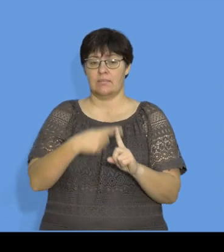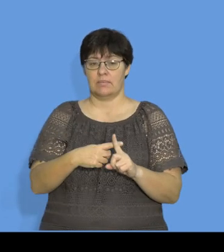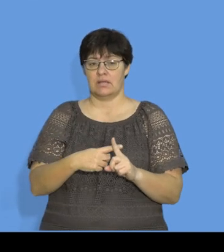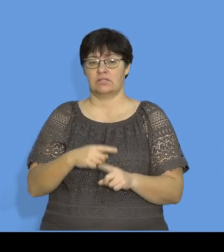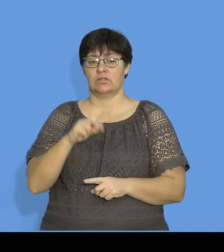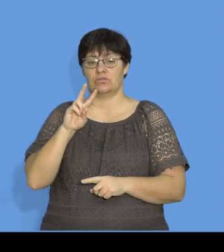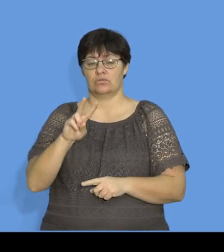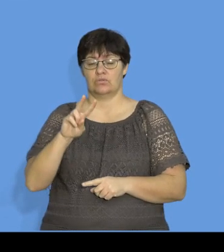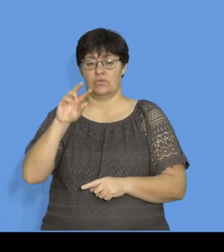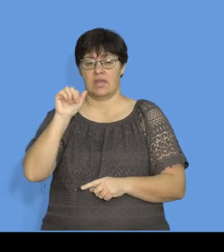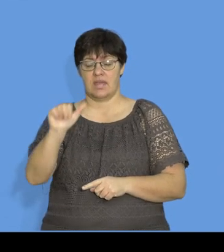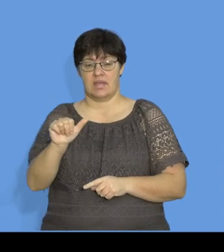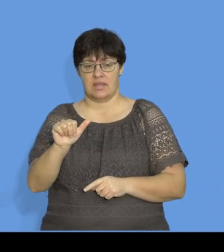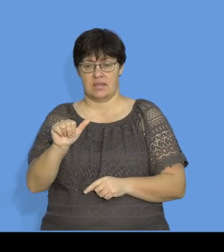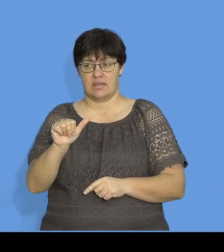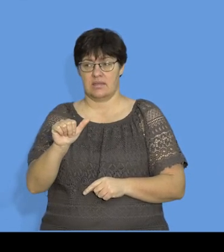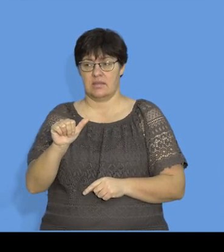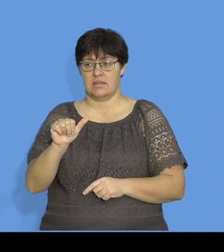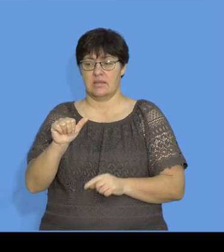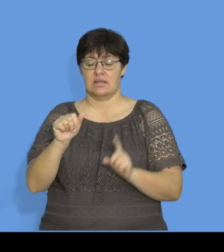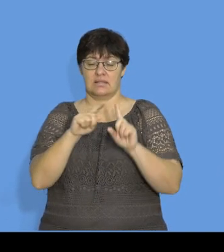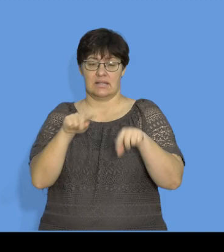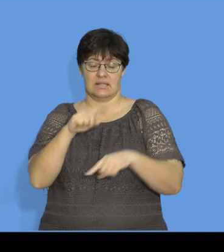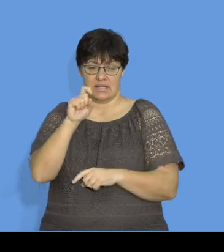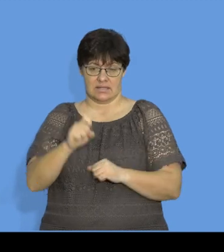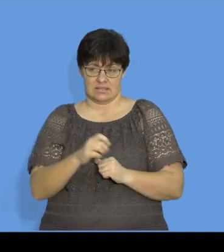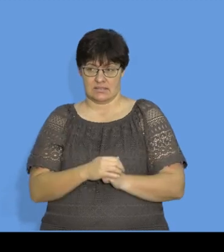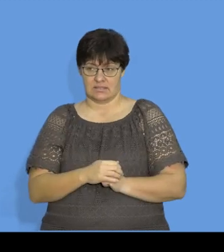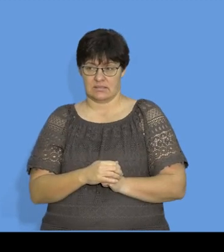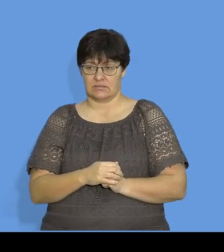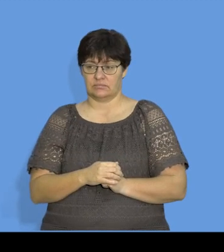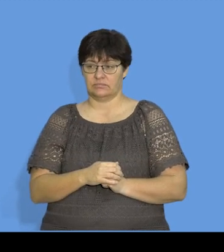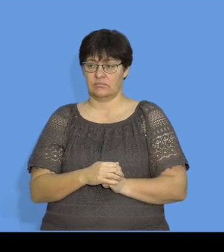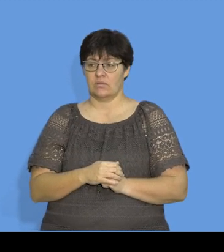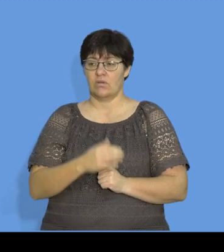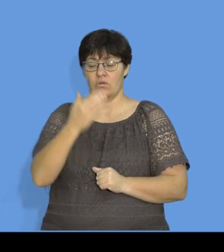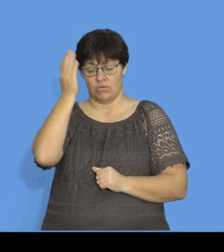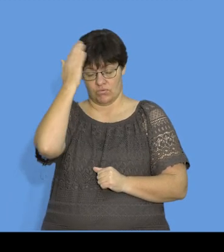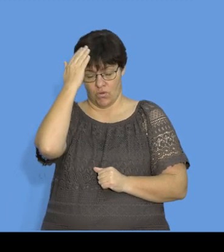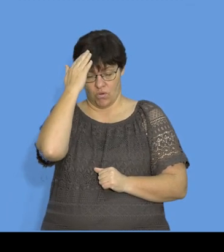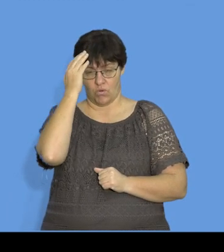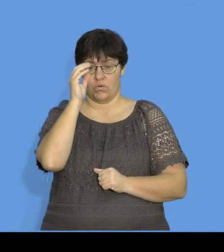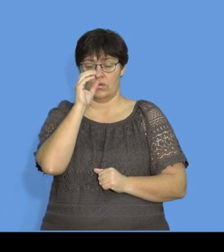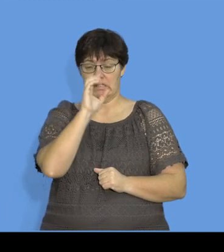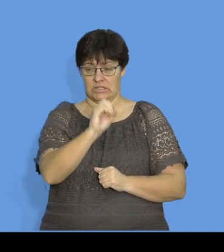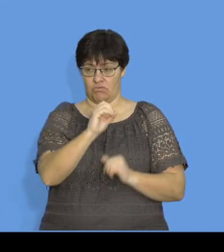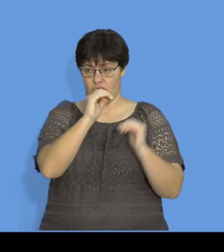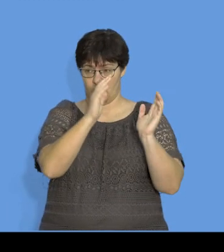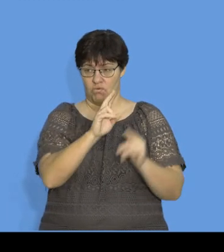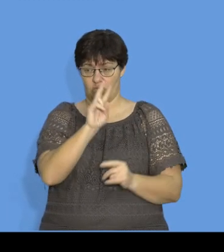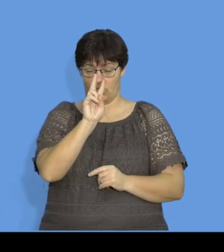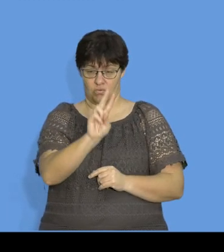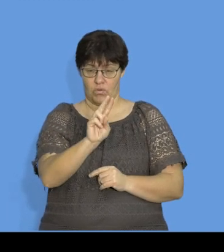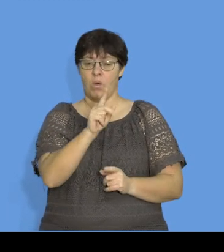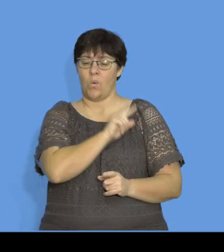squared plus 2a delta x. We know he needs to stop.